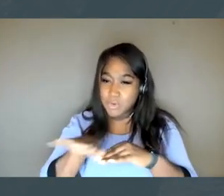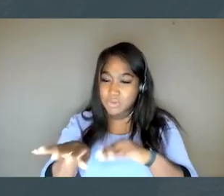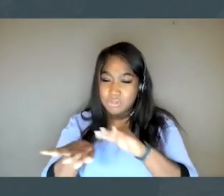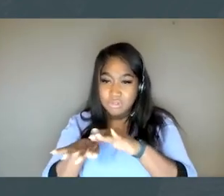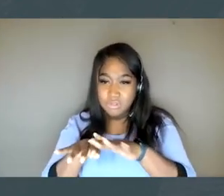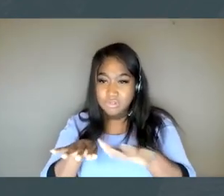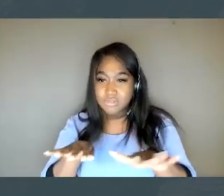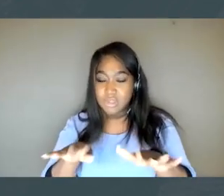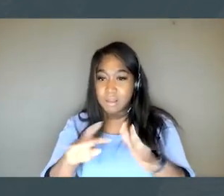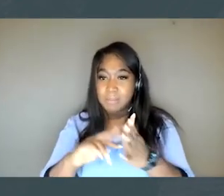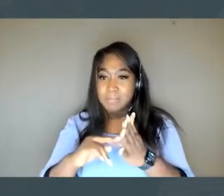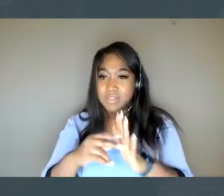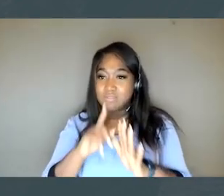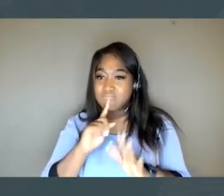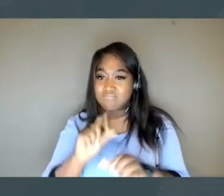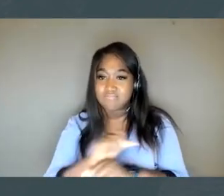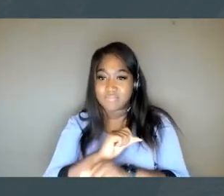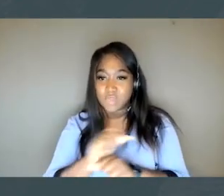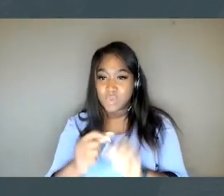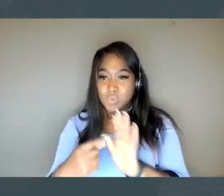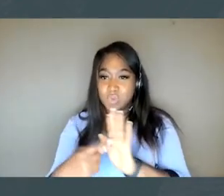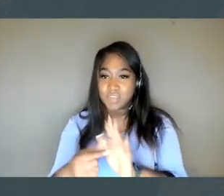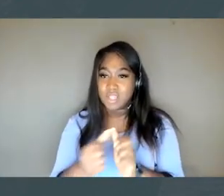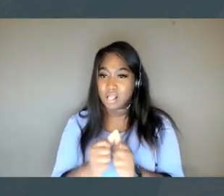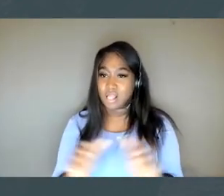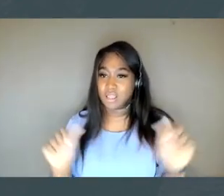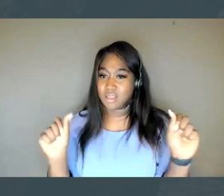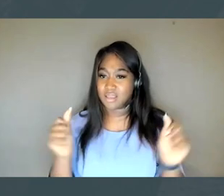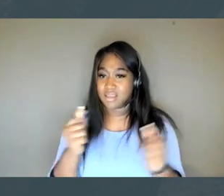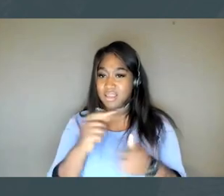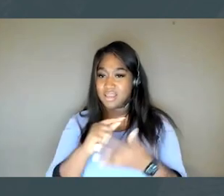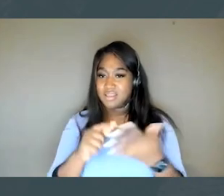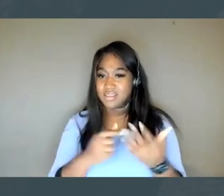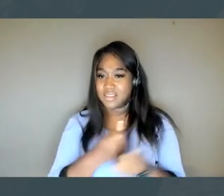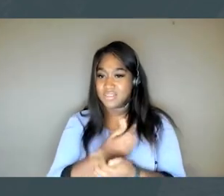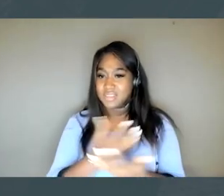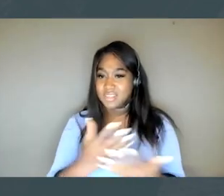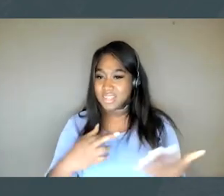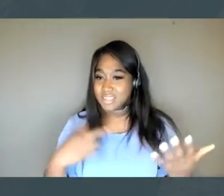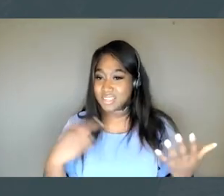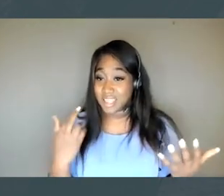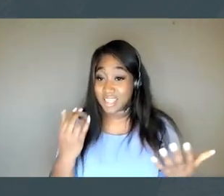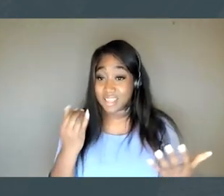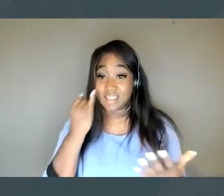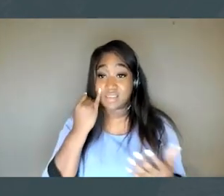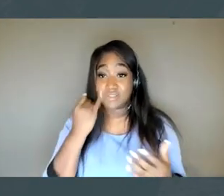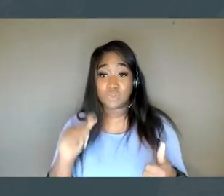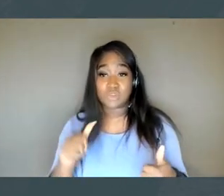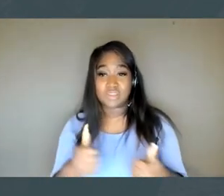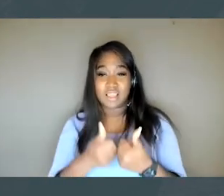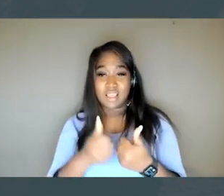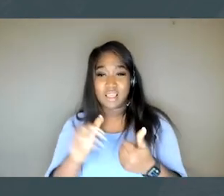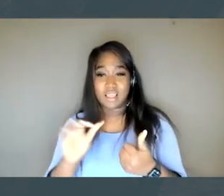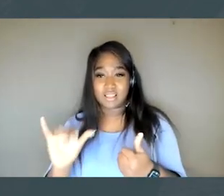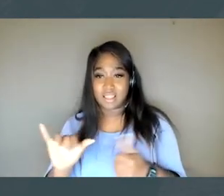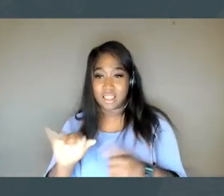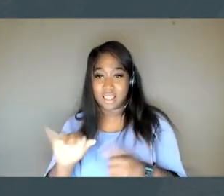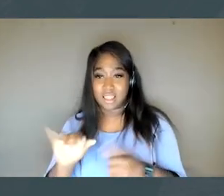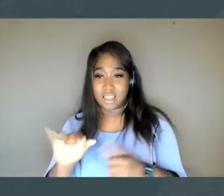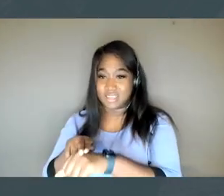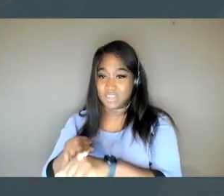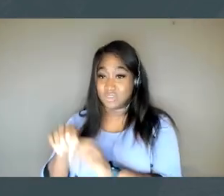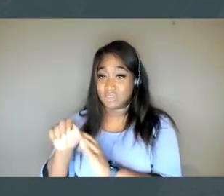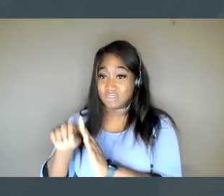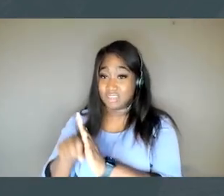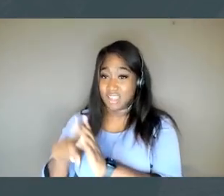reveals what is at stake. If you're challenging the model of the nation state,